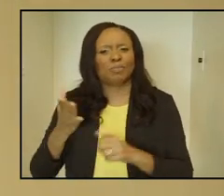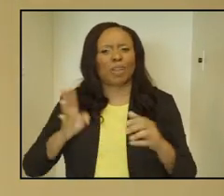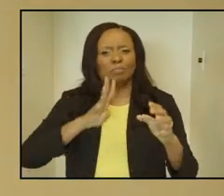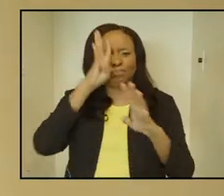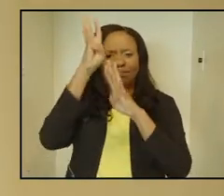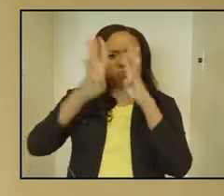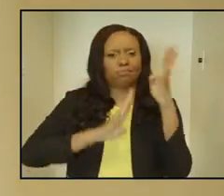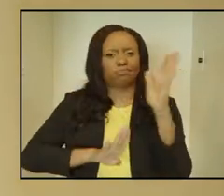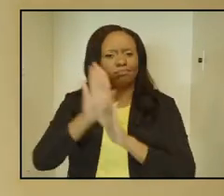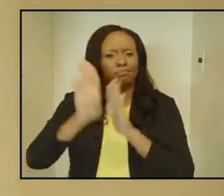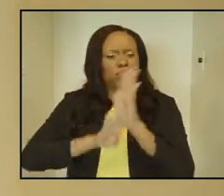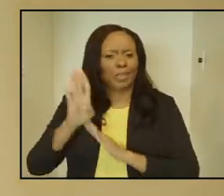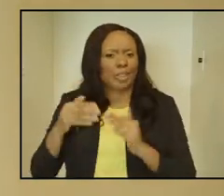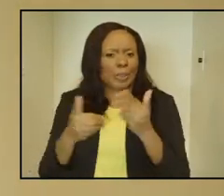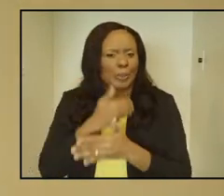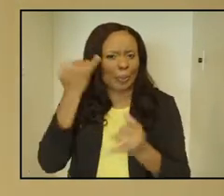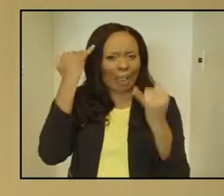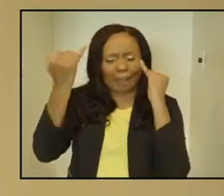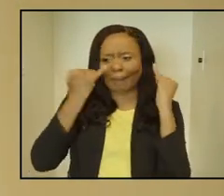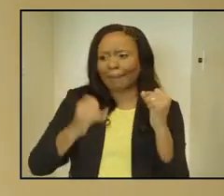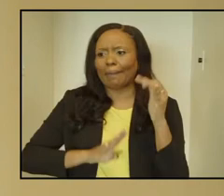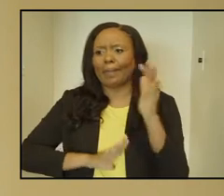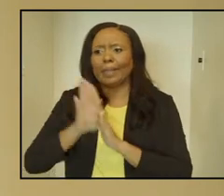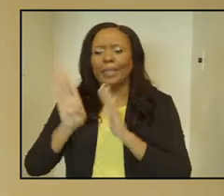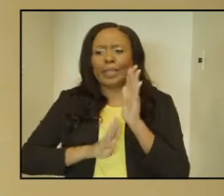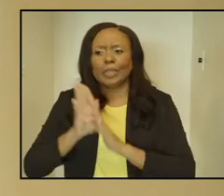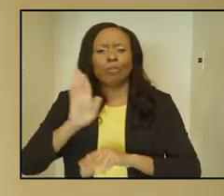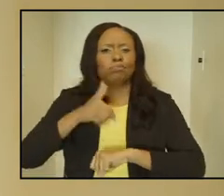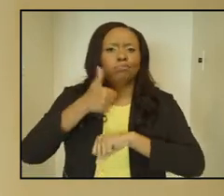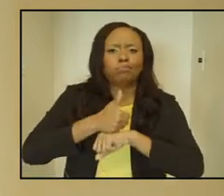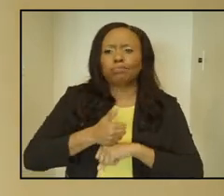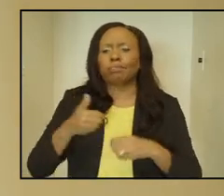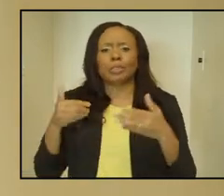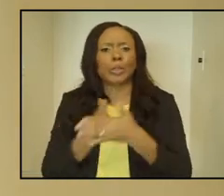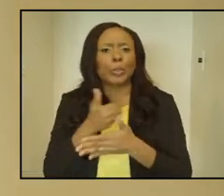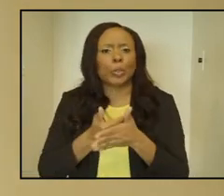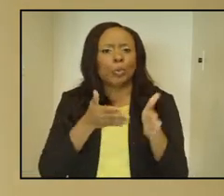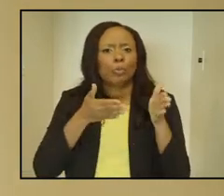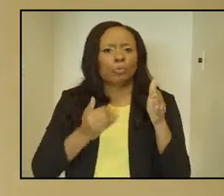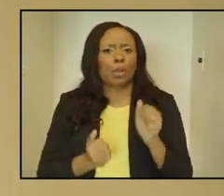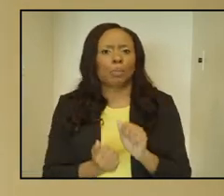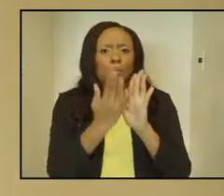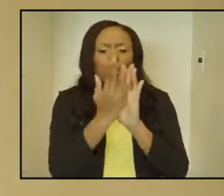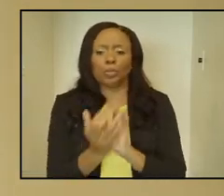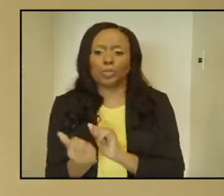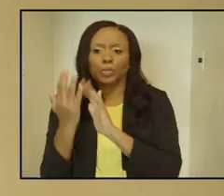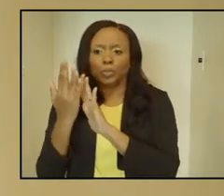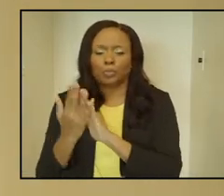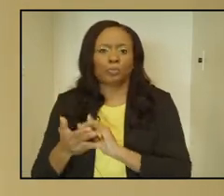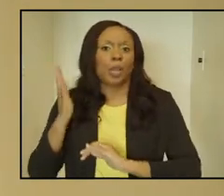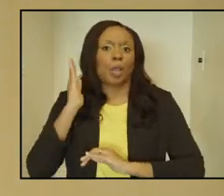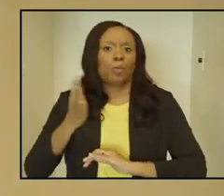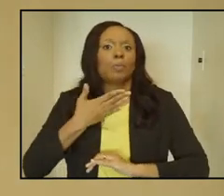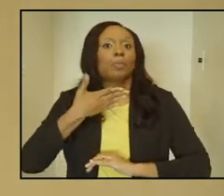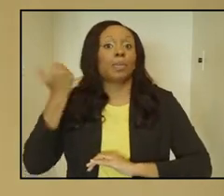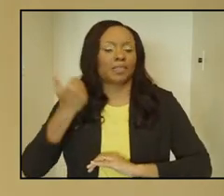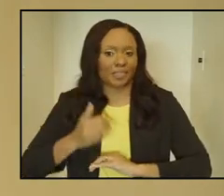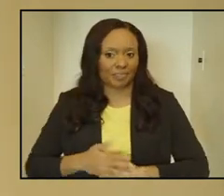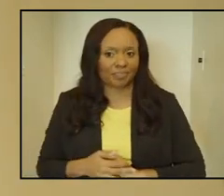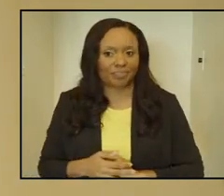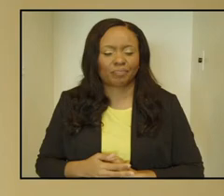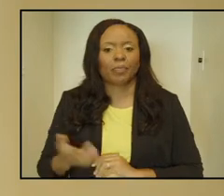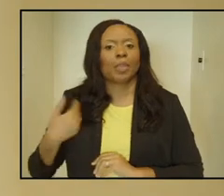new behaviors, and mindsets, this could only lead to better outcomes. EY keenly looks ahead